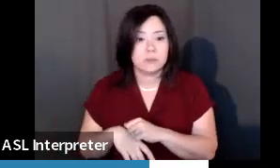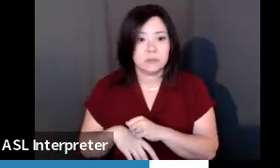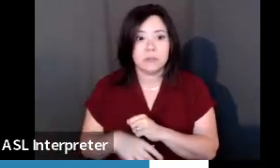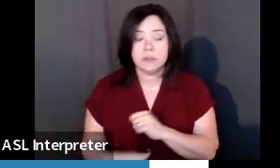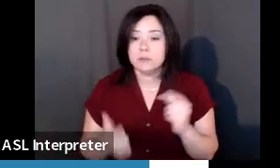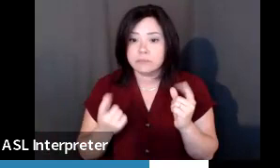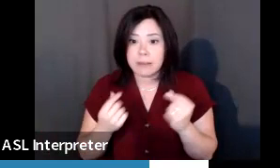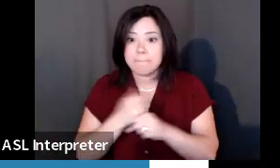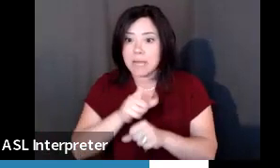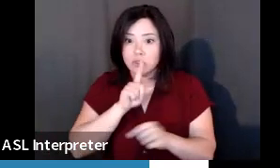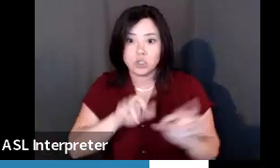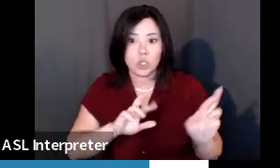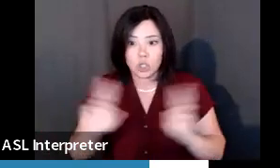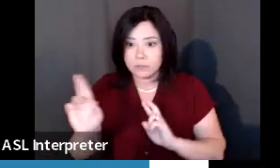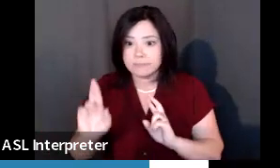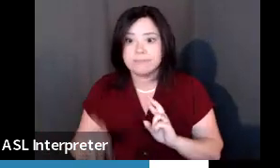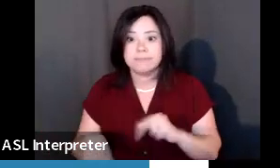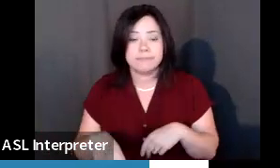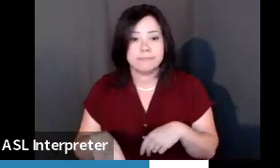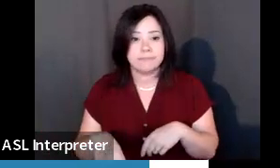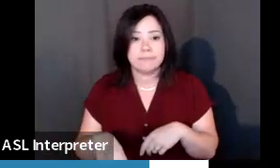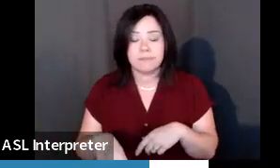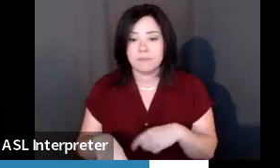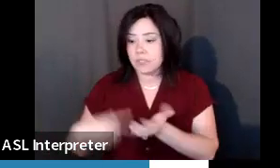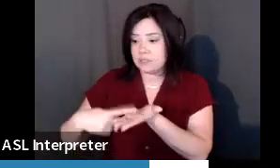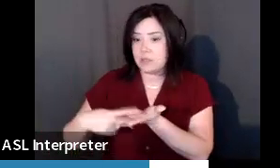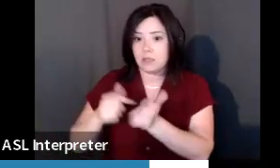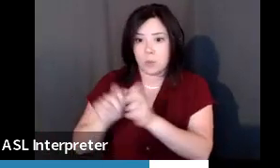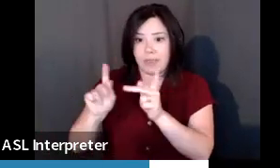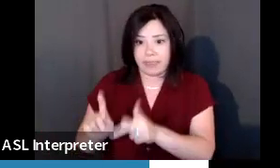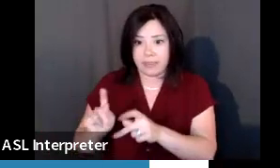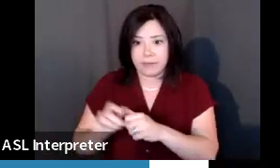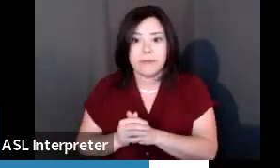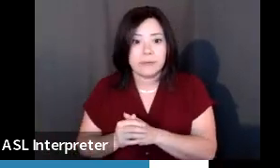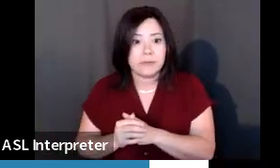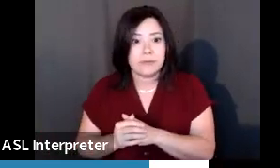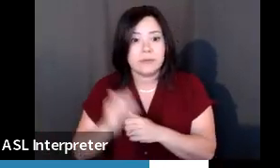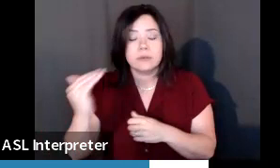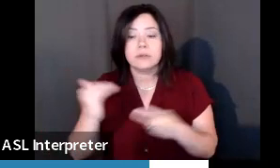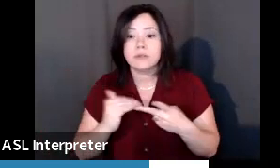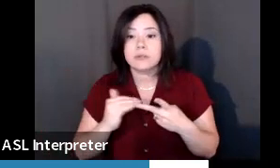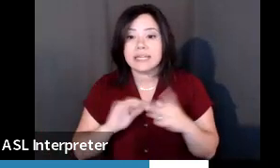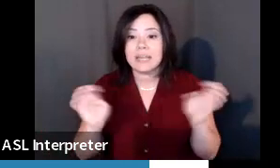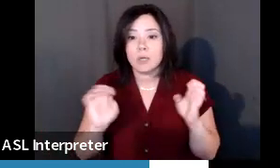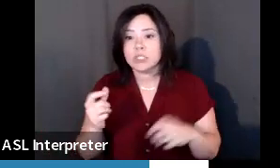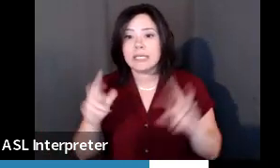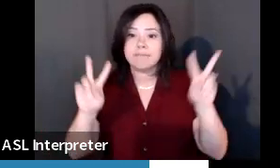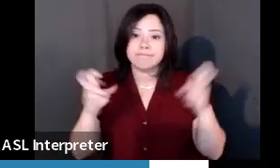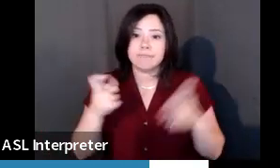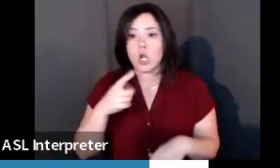that you have those things mapped out with the individual. An emergency go kit.